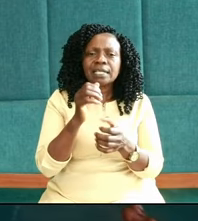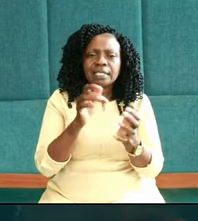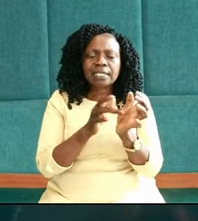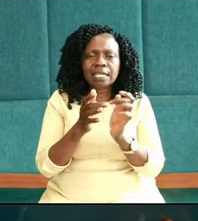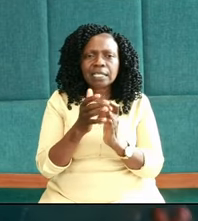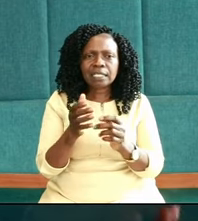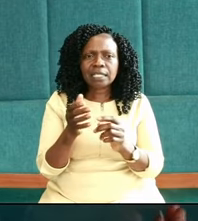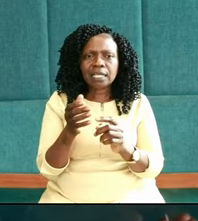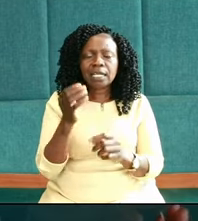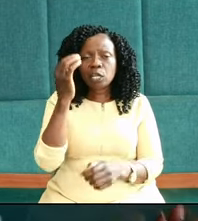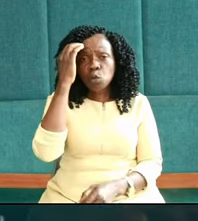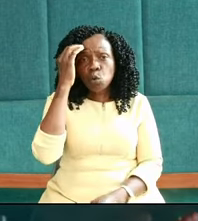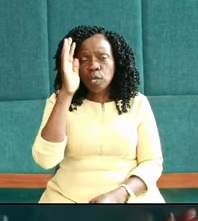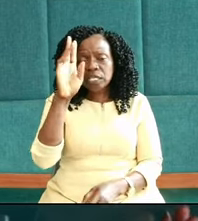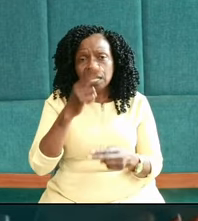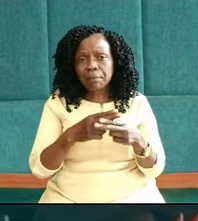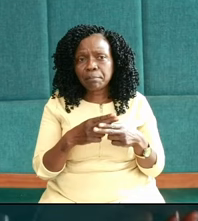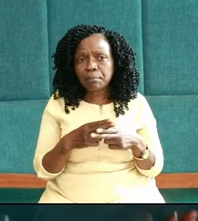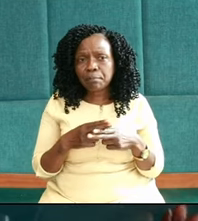name?